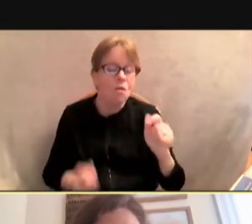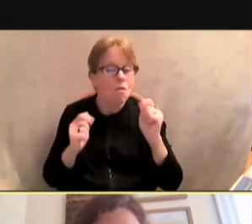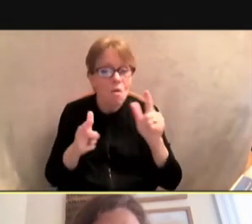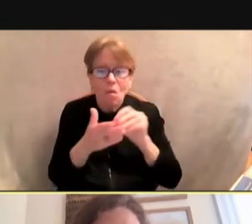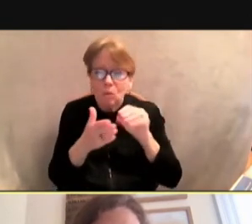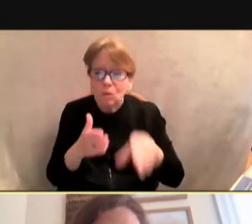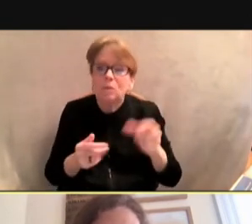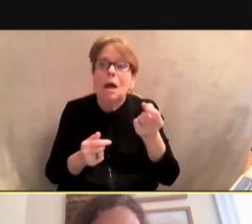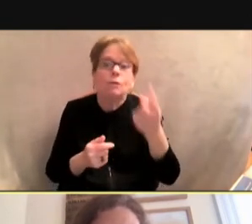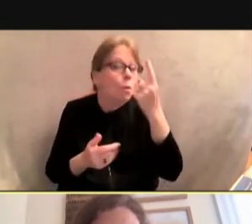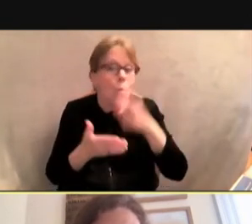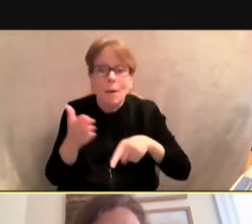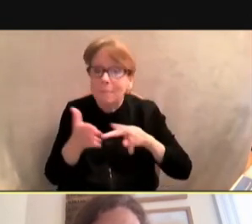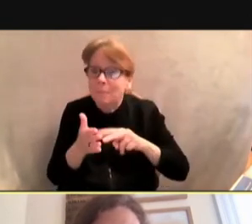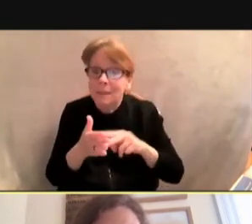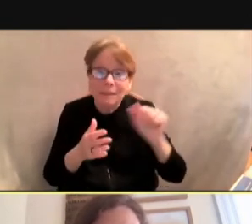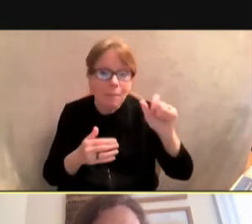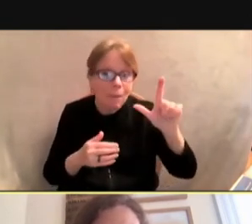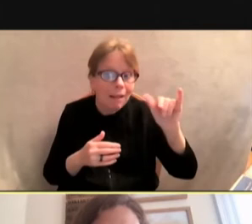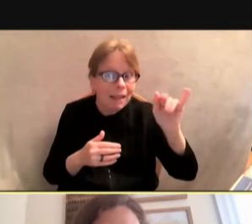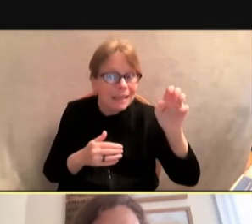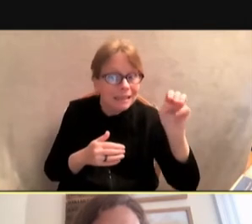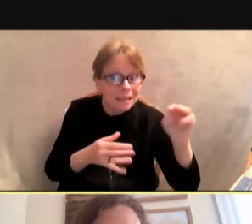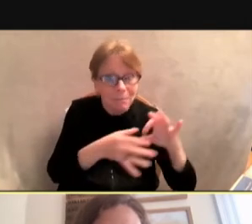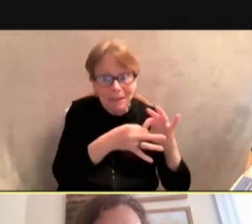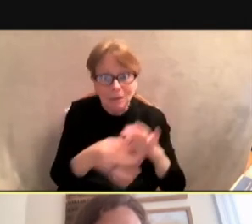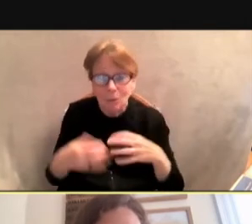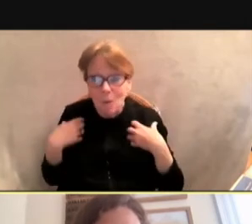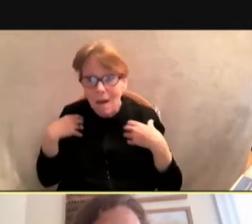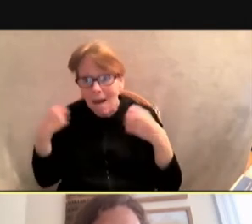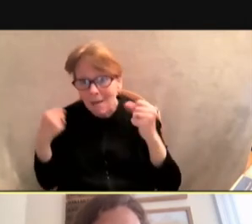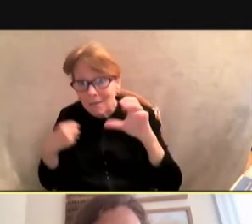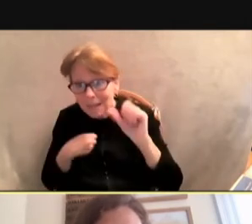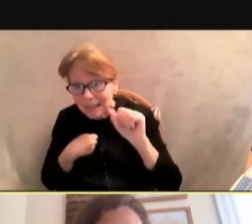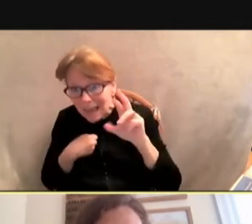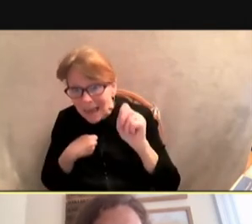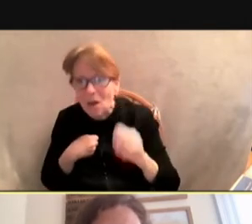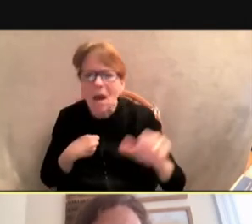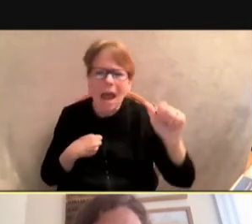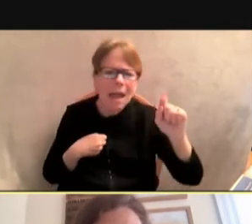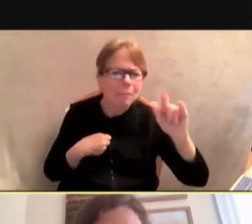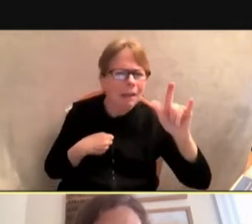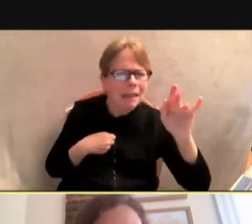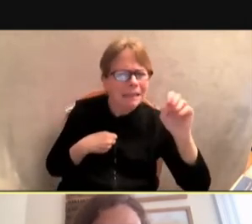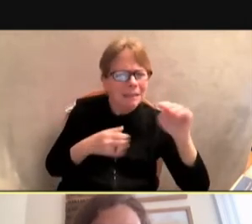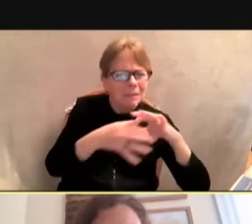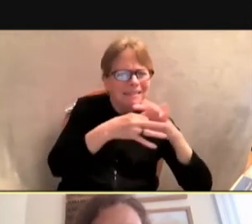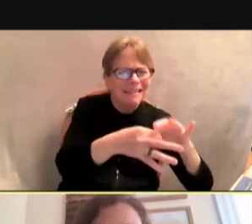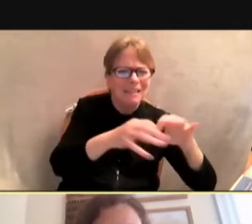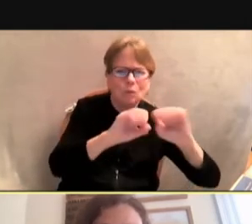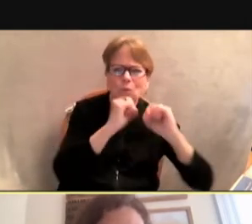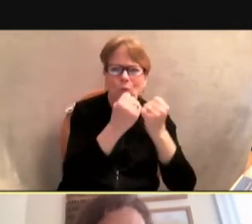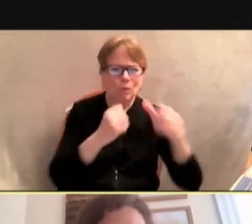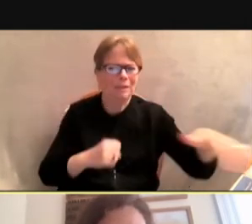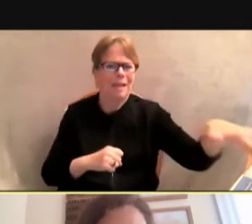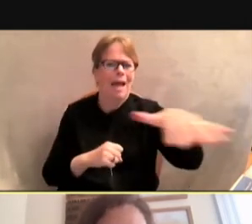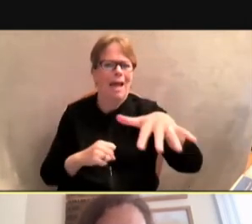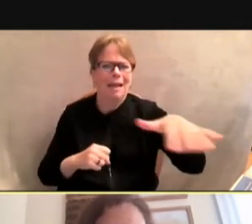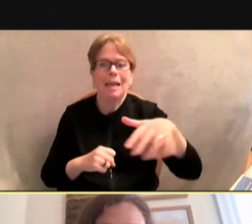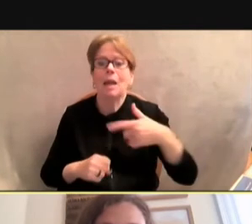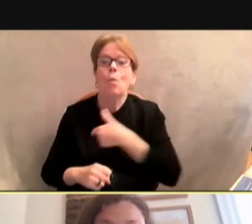impact of ableism in our healthcare system and in broader society, and to understand that it is our role as physicians to combat